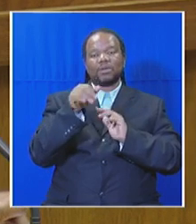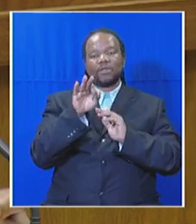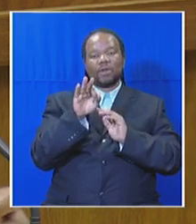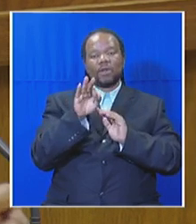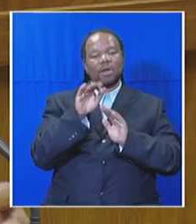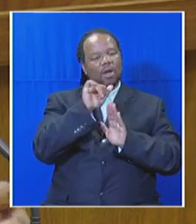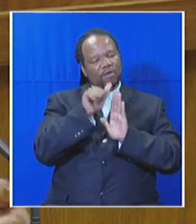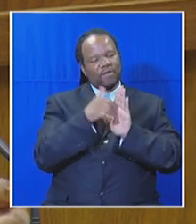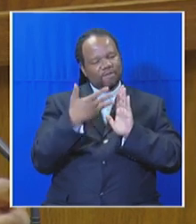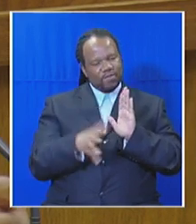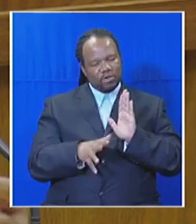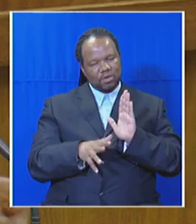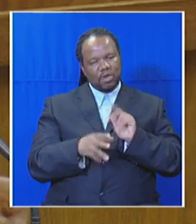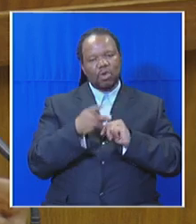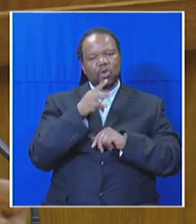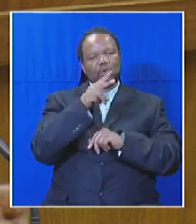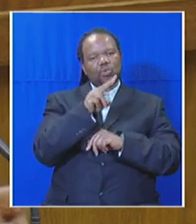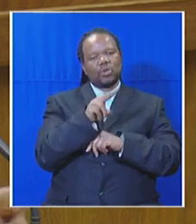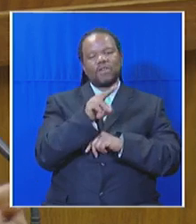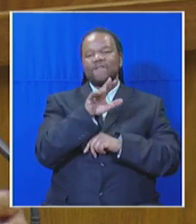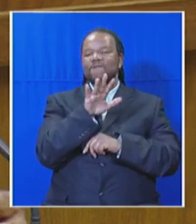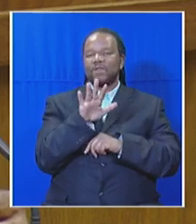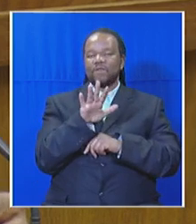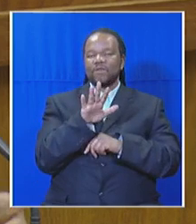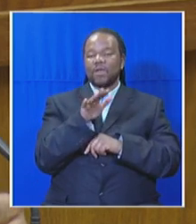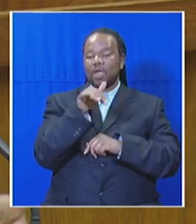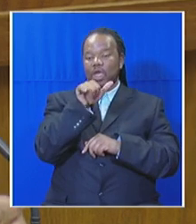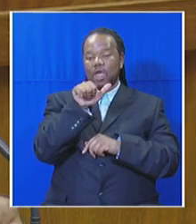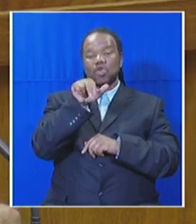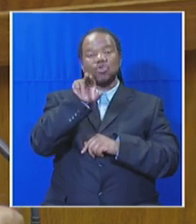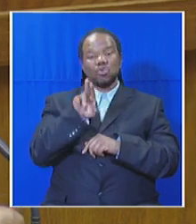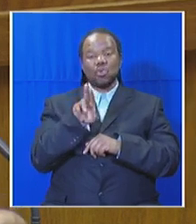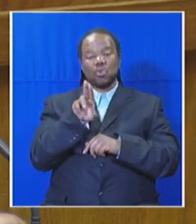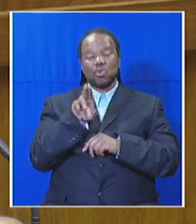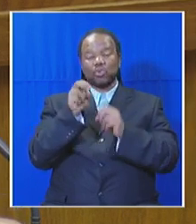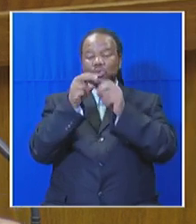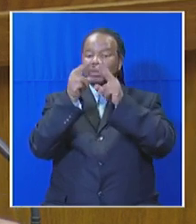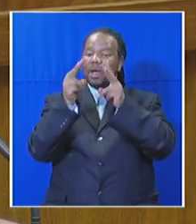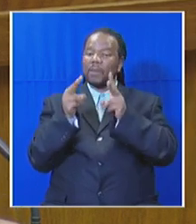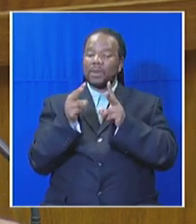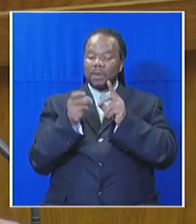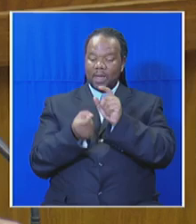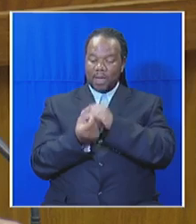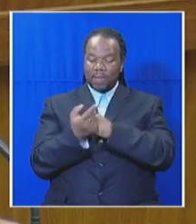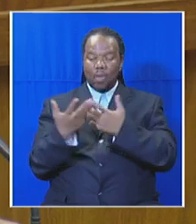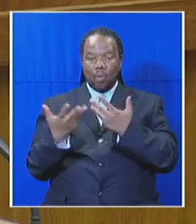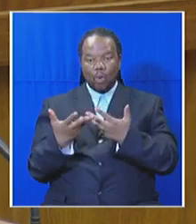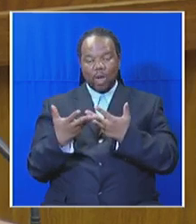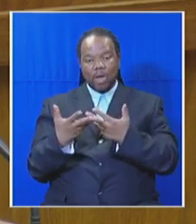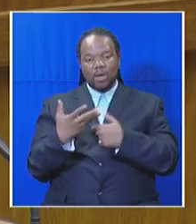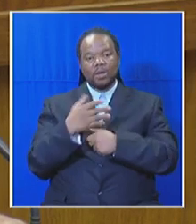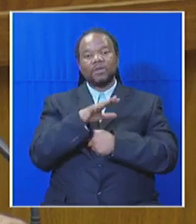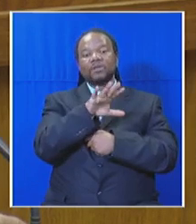The 25th African Union Summit that took place in South Africa in